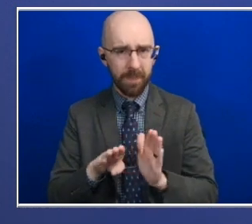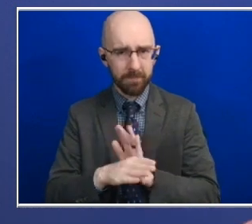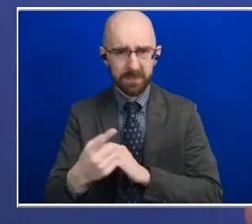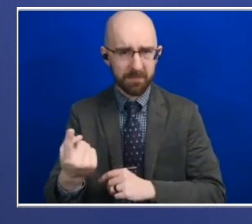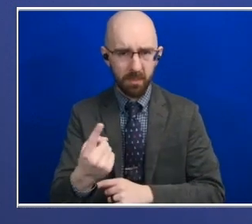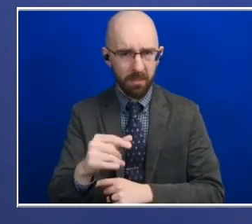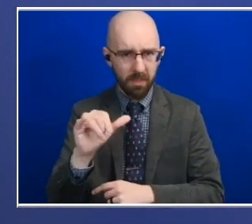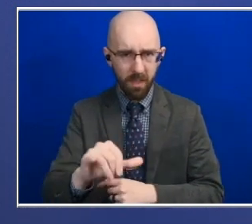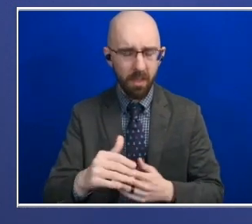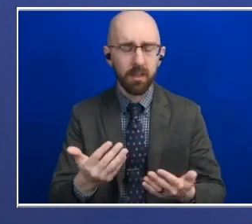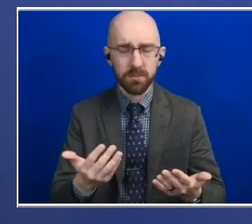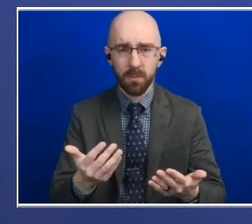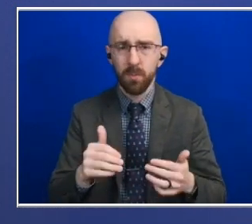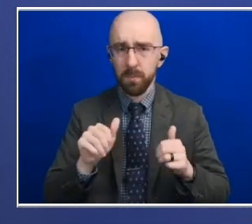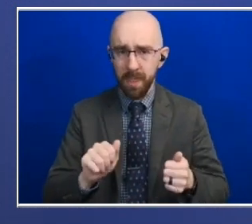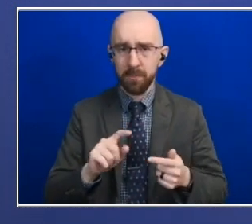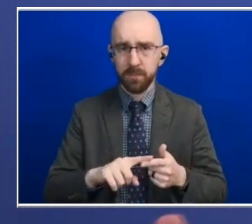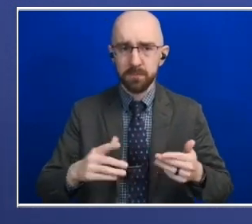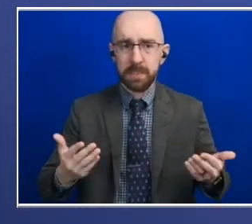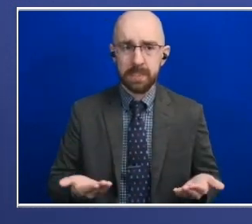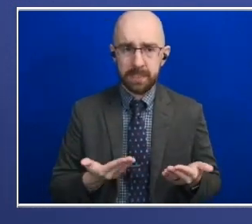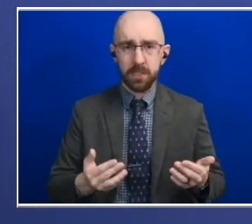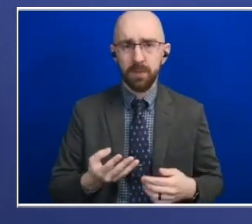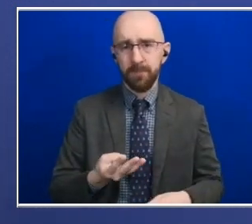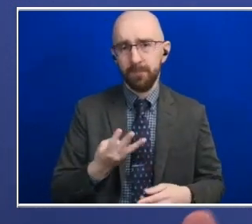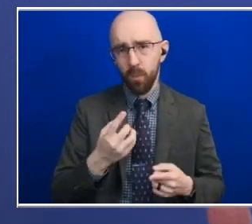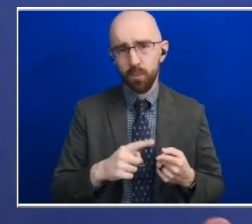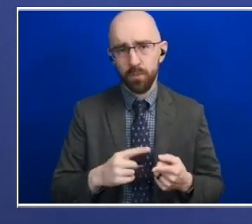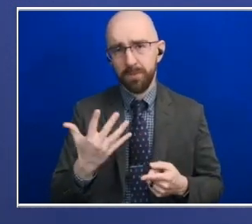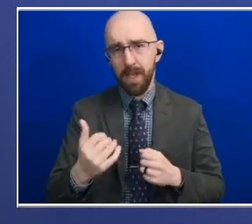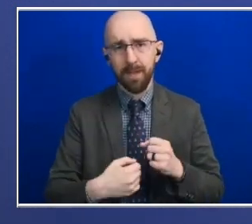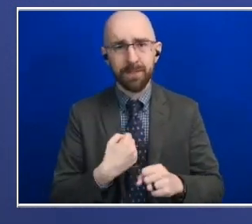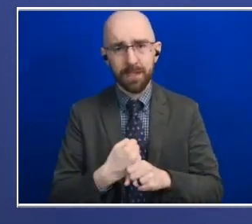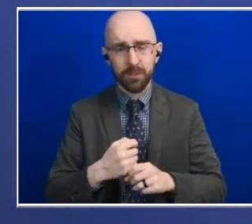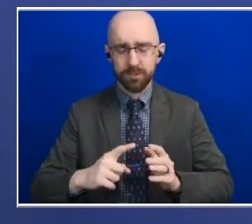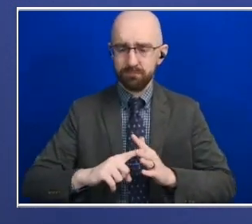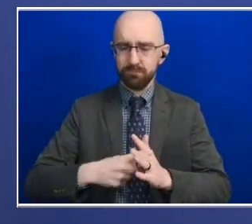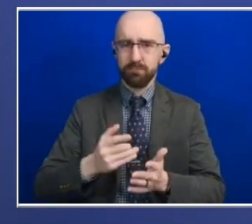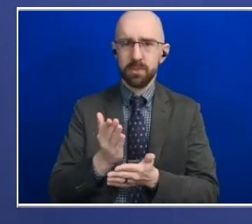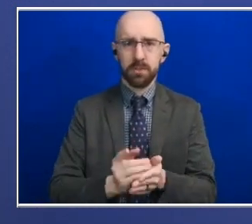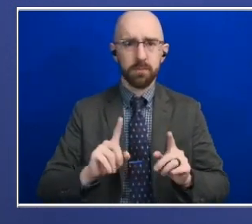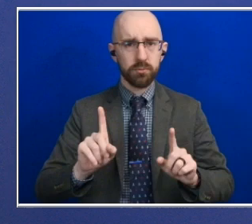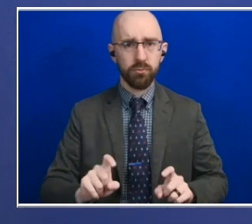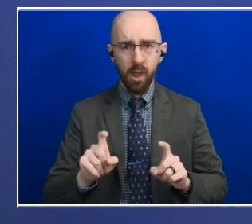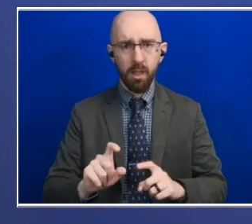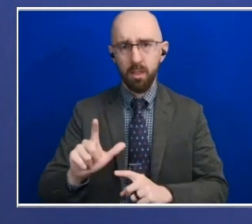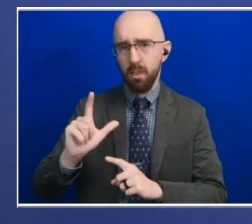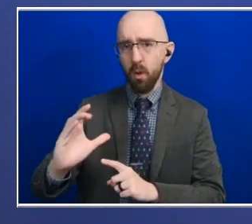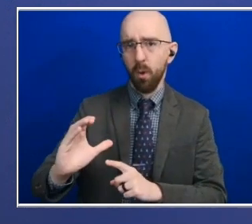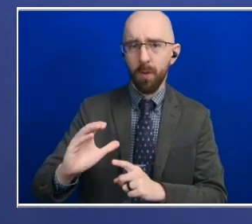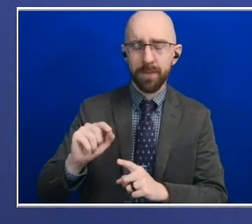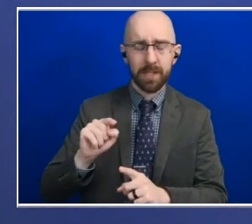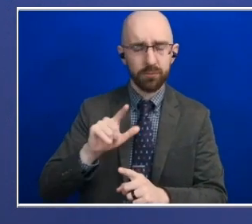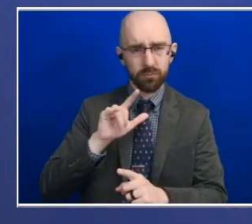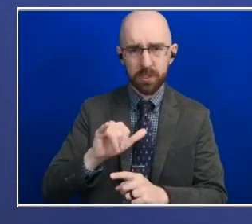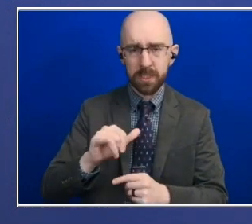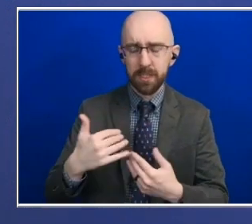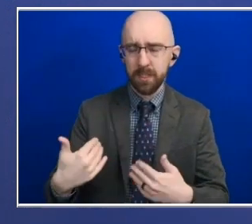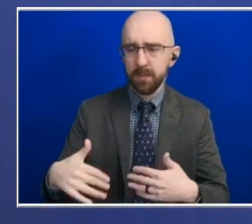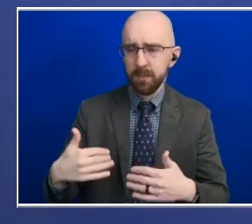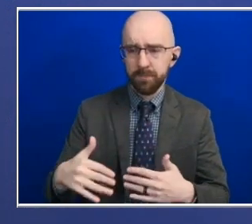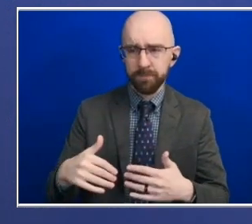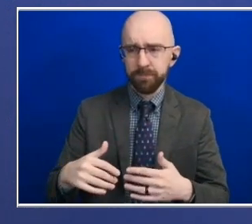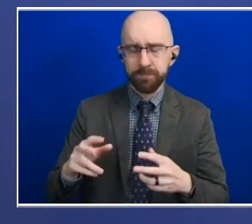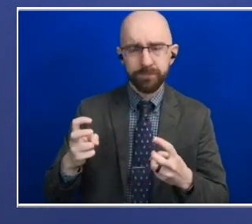be here 4 to 5 years and launched already some trials in long COVID is really groundbreaking.